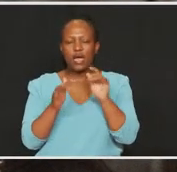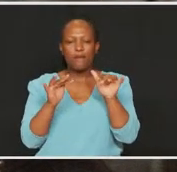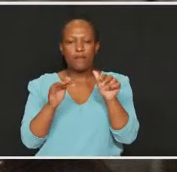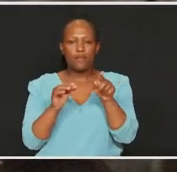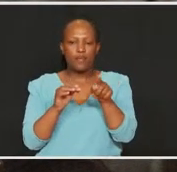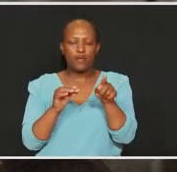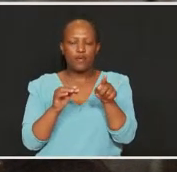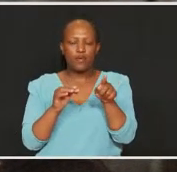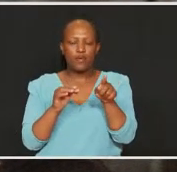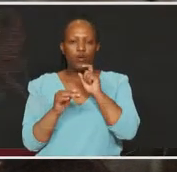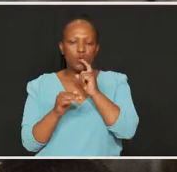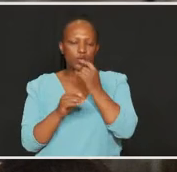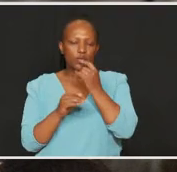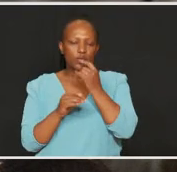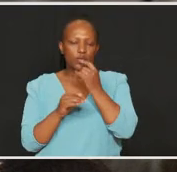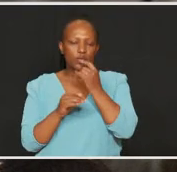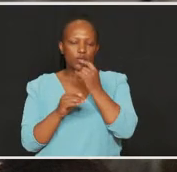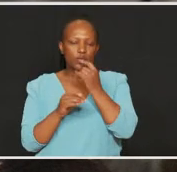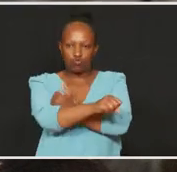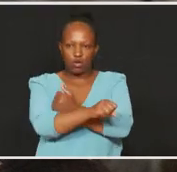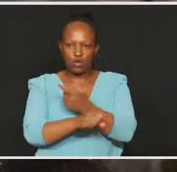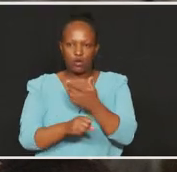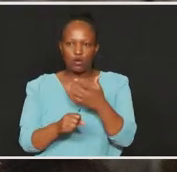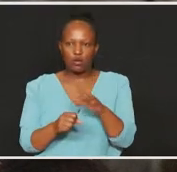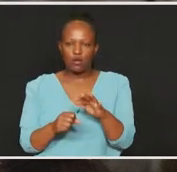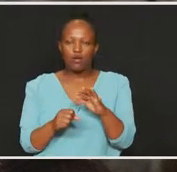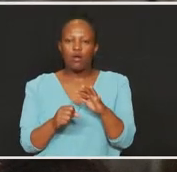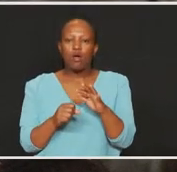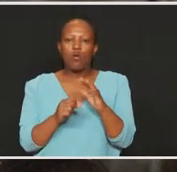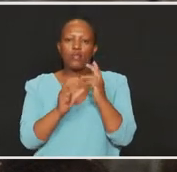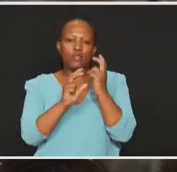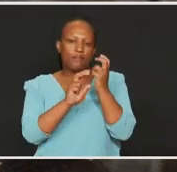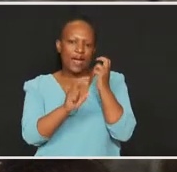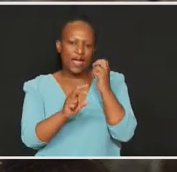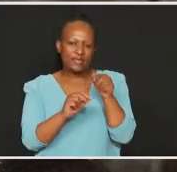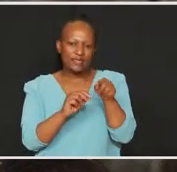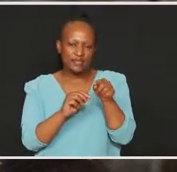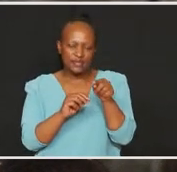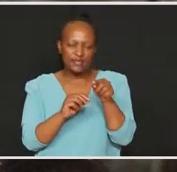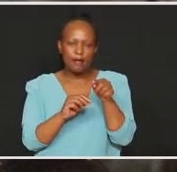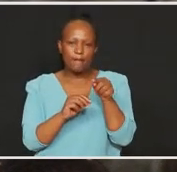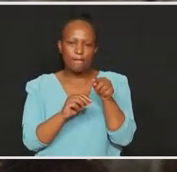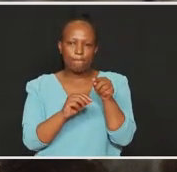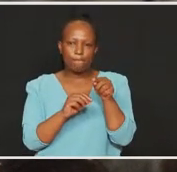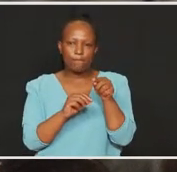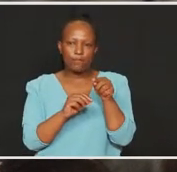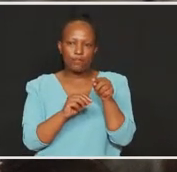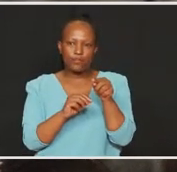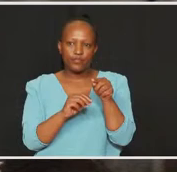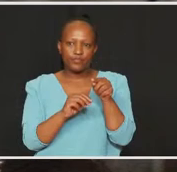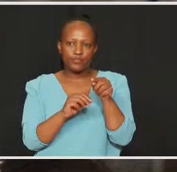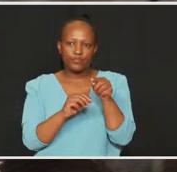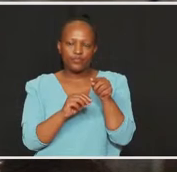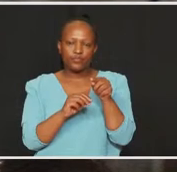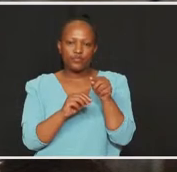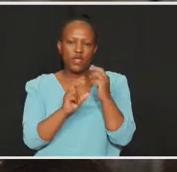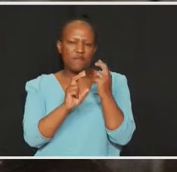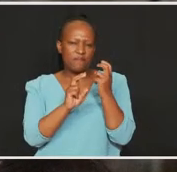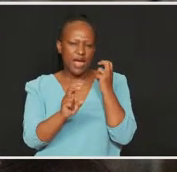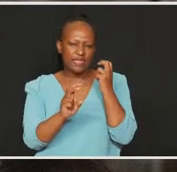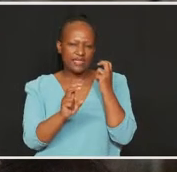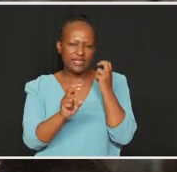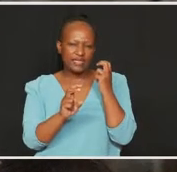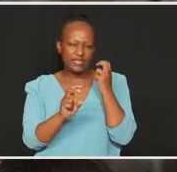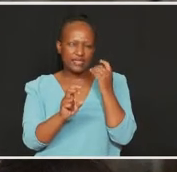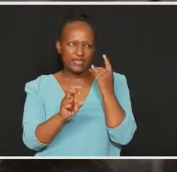who are using drugs where times have been locked the passes for them I mean for the bus not to